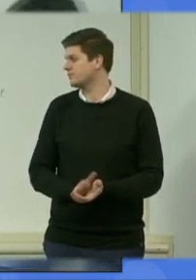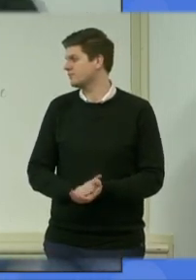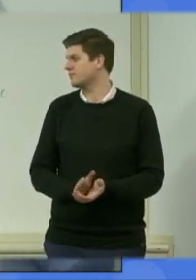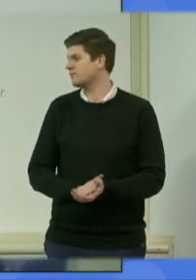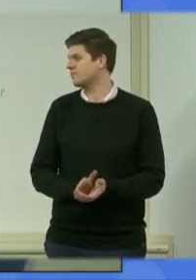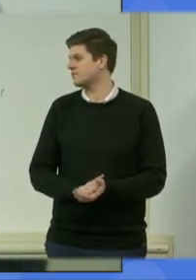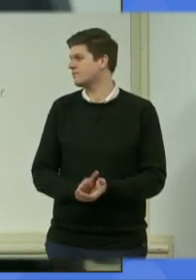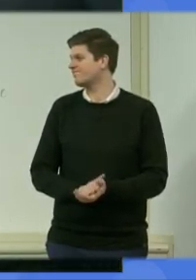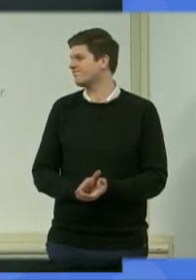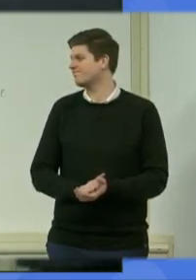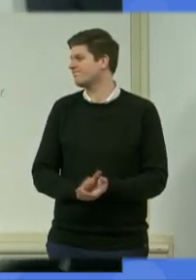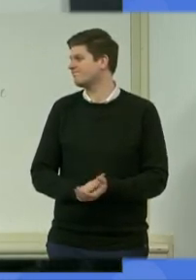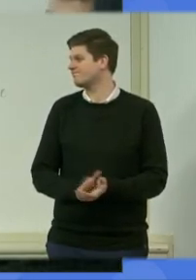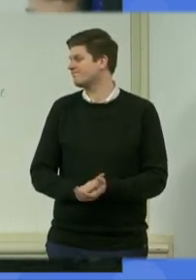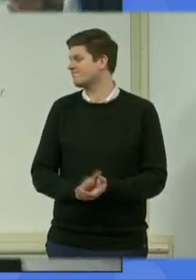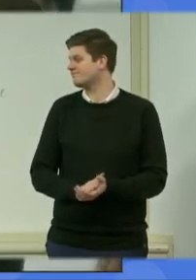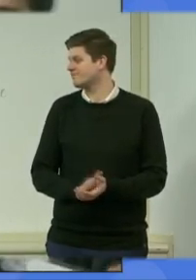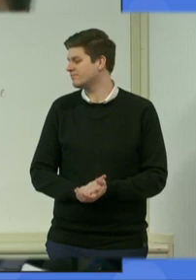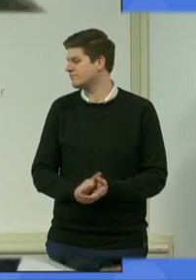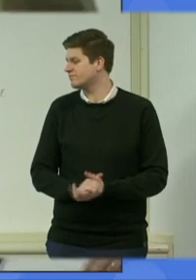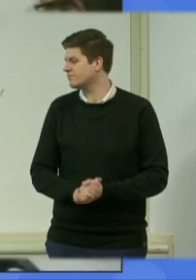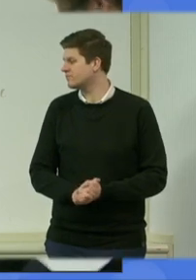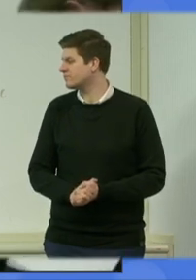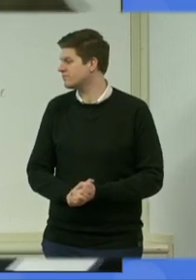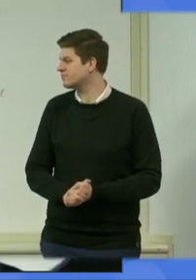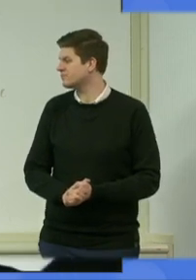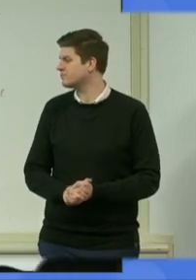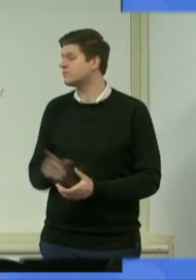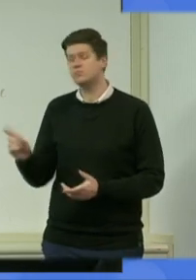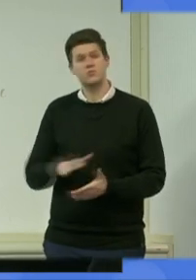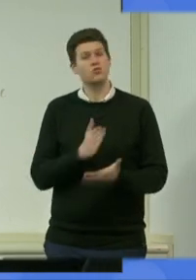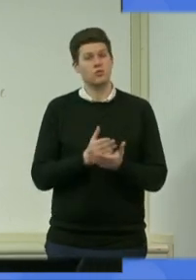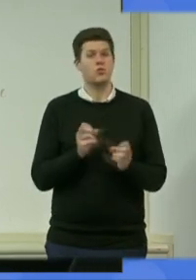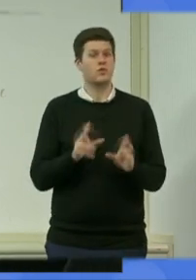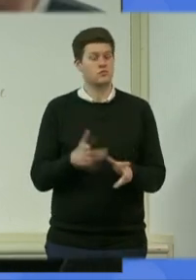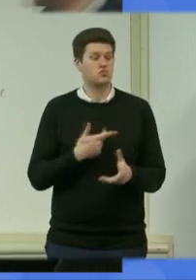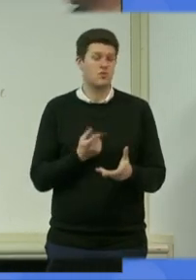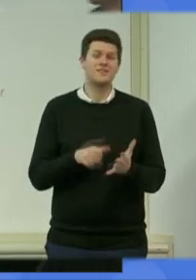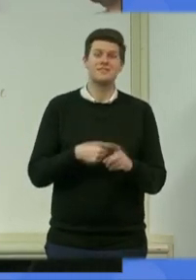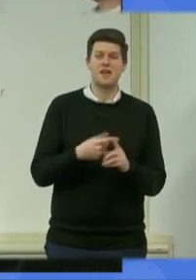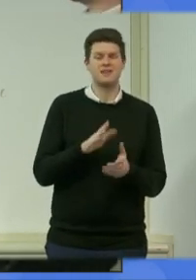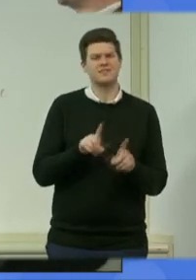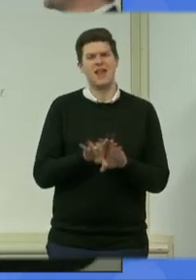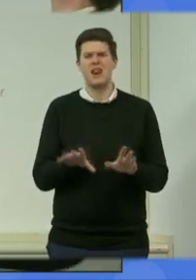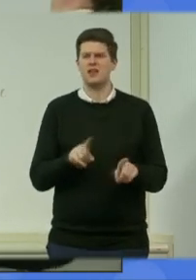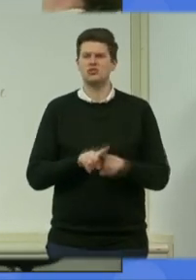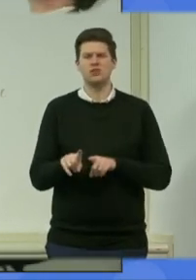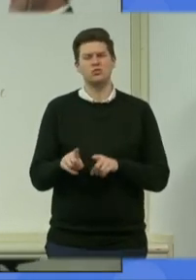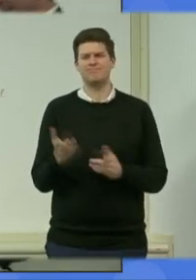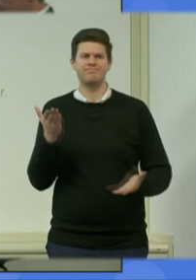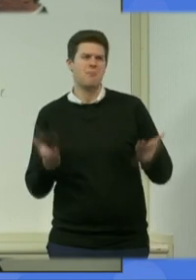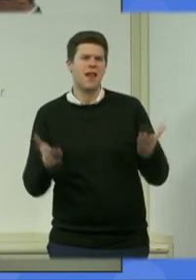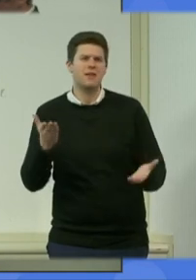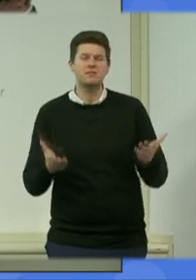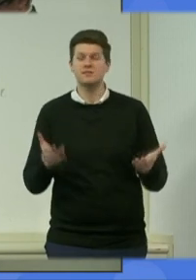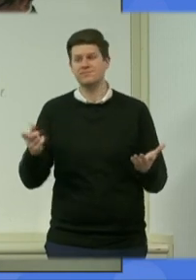Great, thanks, Ewan. So Ewan highlighted that tax involves a trade-off. Just like Goldilocks's porridge, it can be